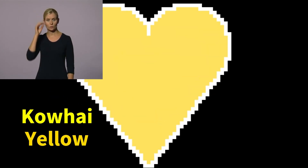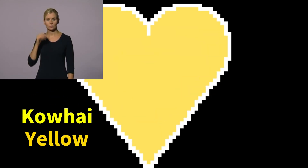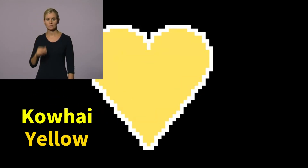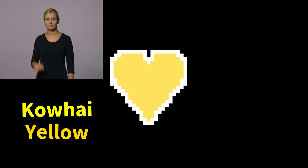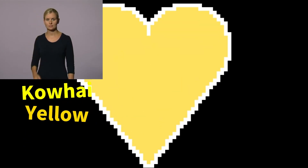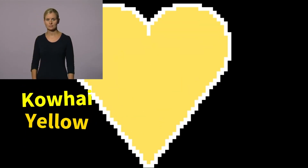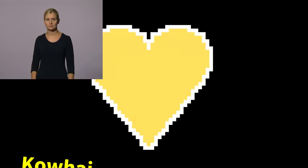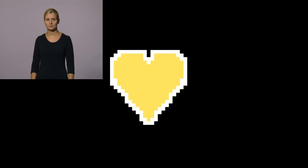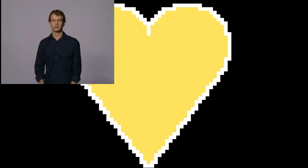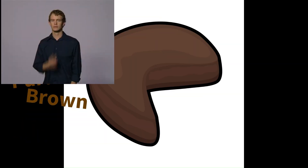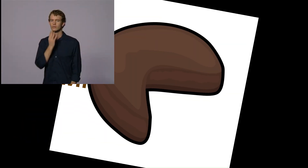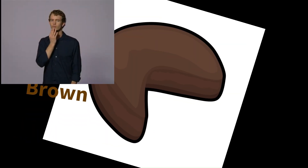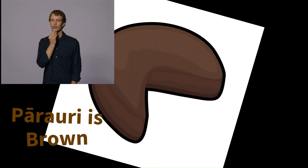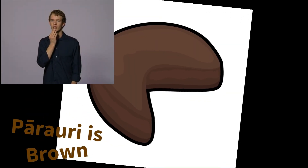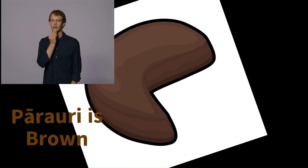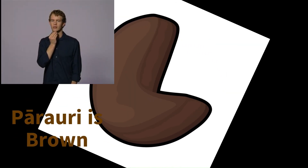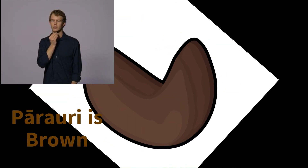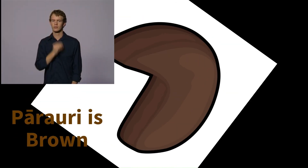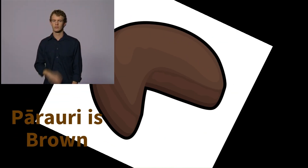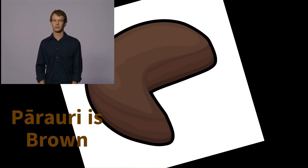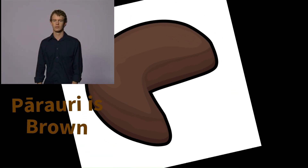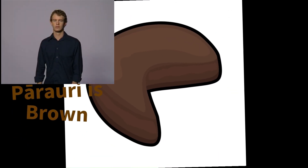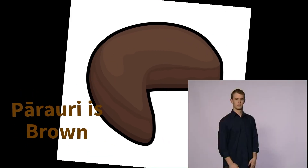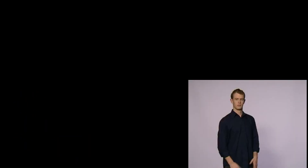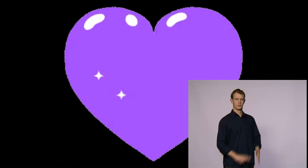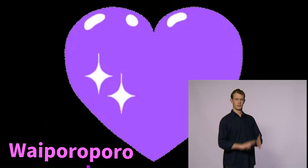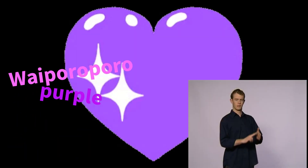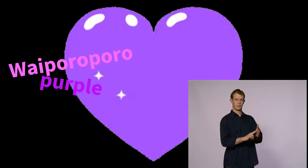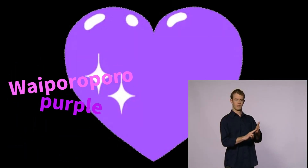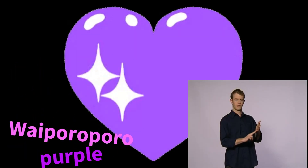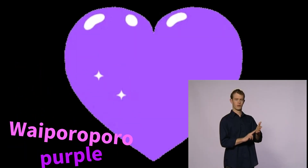Kowhai yellow, parauri is brown.